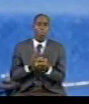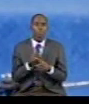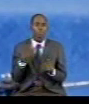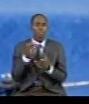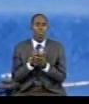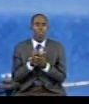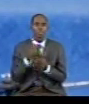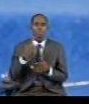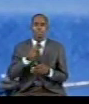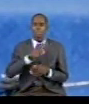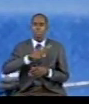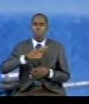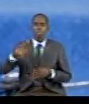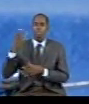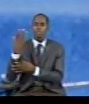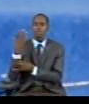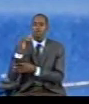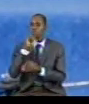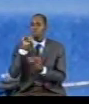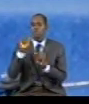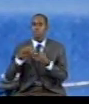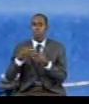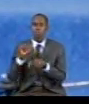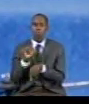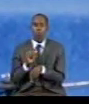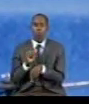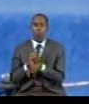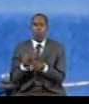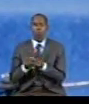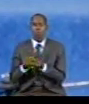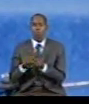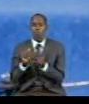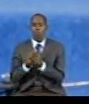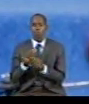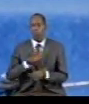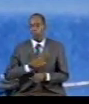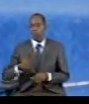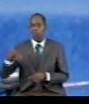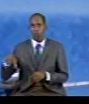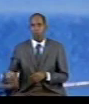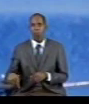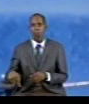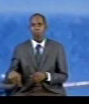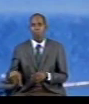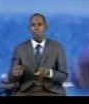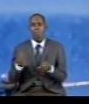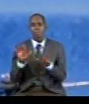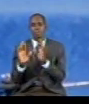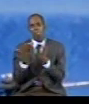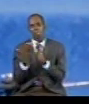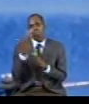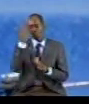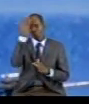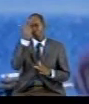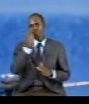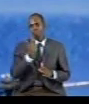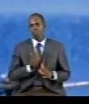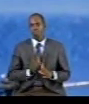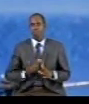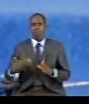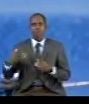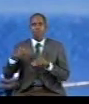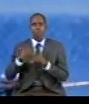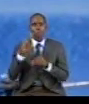function again with my right hand leg. Just share myself into two. Even this, my neck, it's as